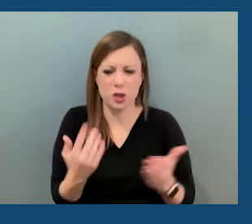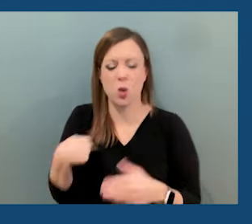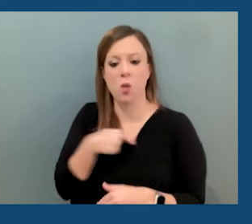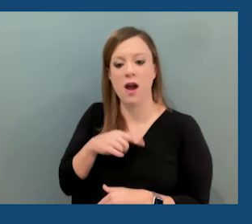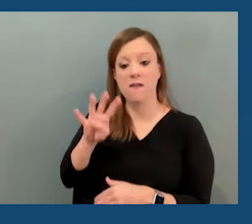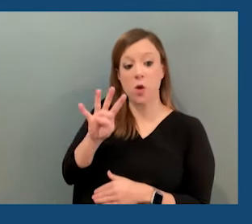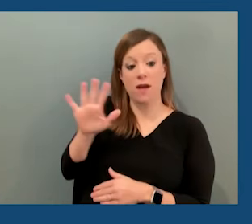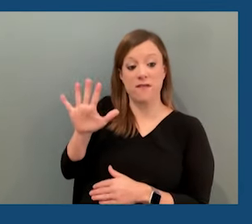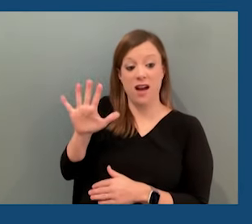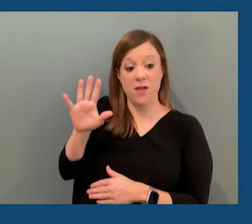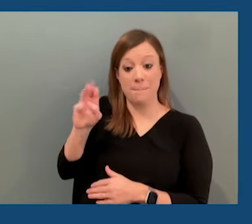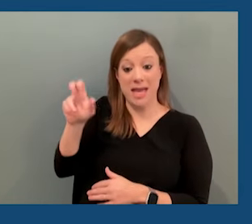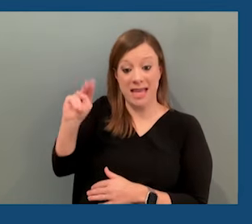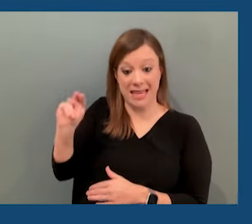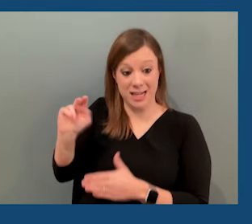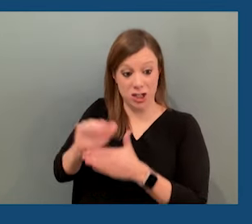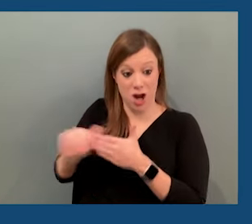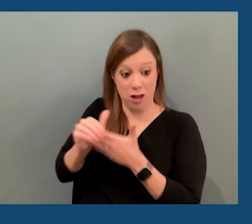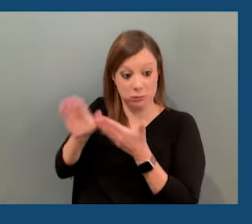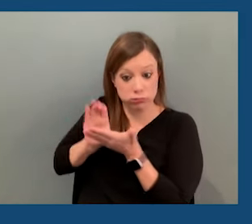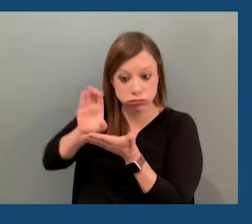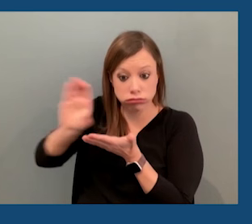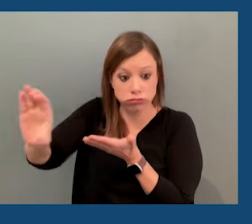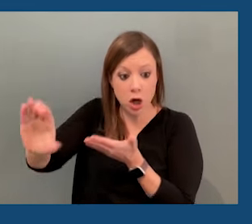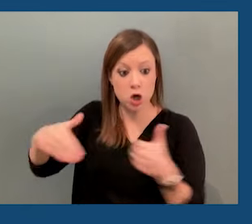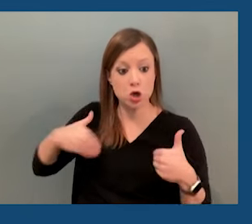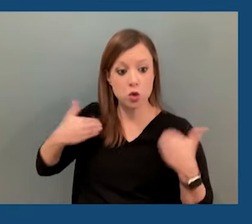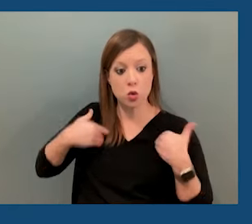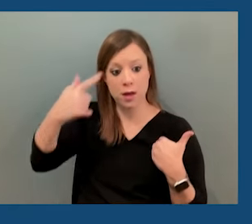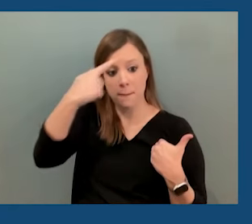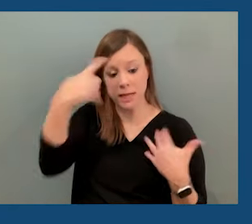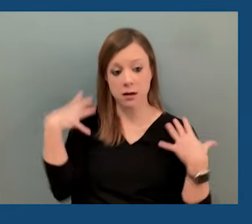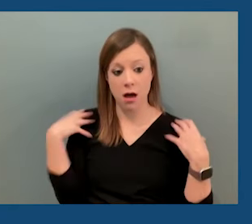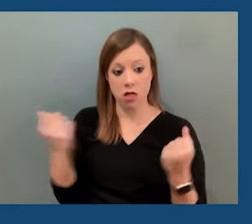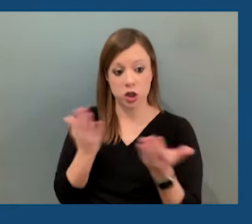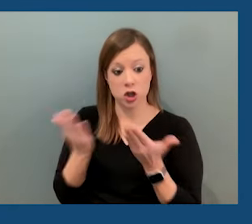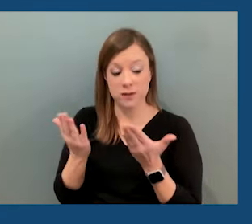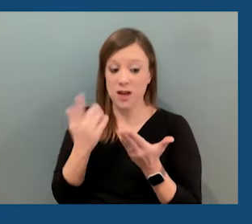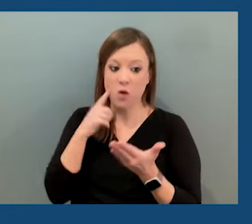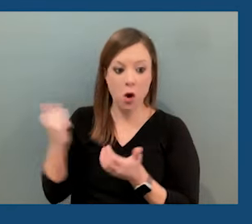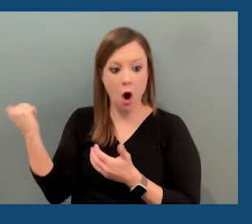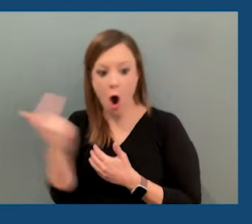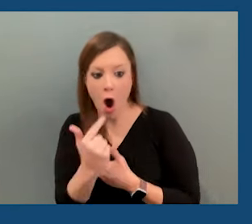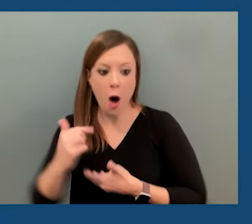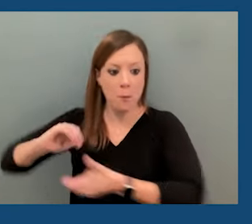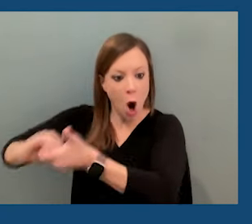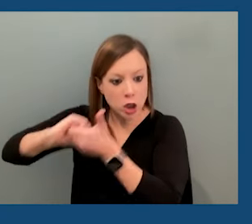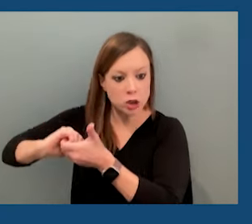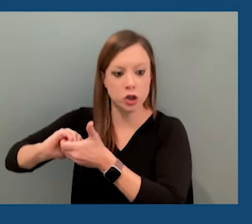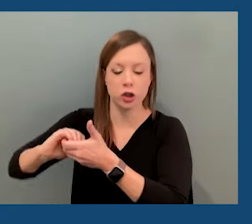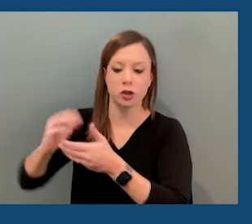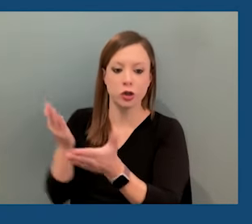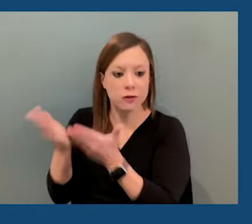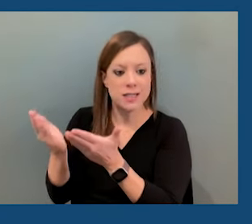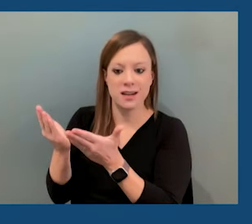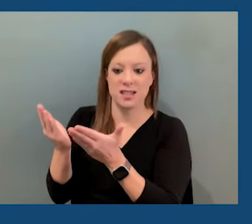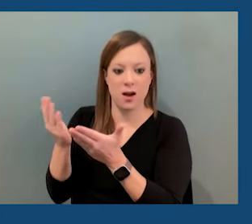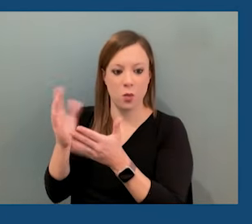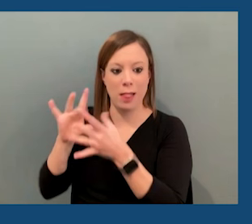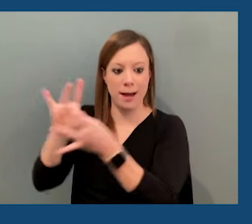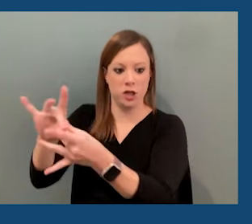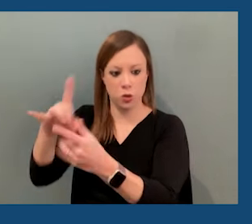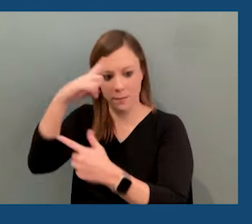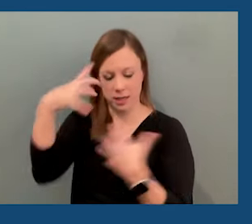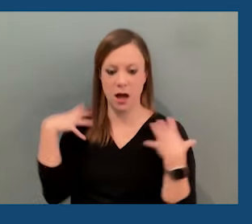million to youth mental health services, peer programs, wraparound services, any way we can tackle this problem. And again, it's part of a